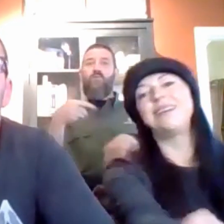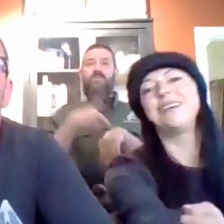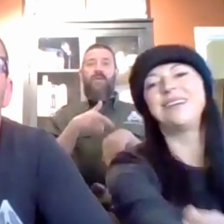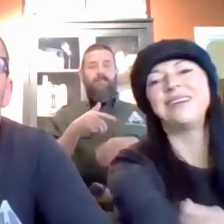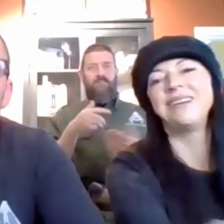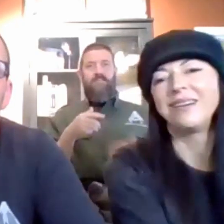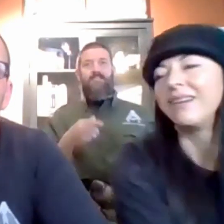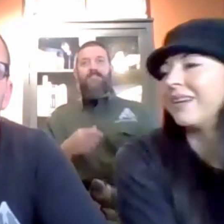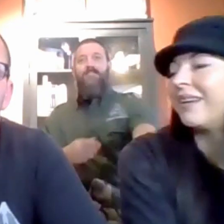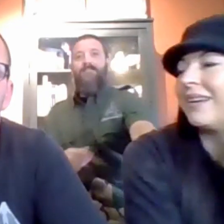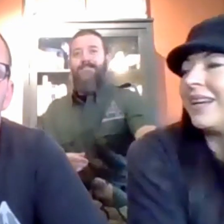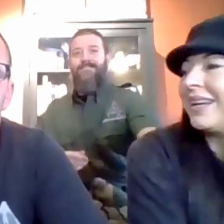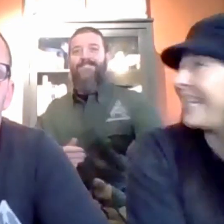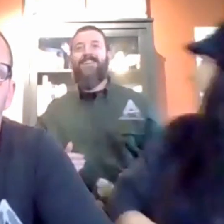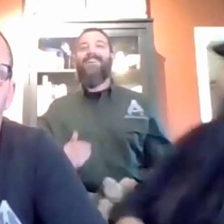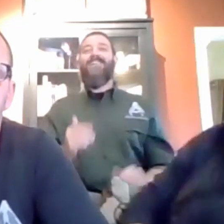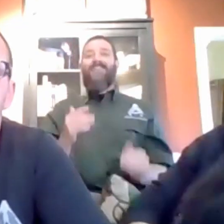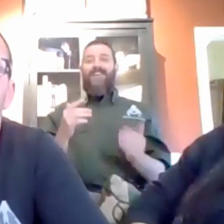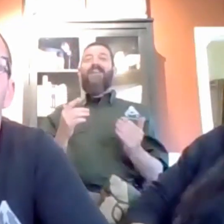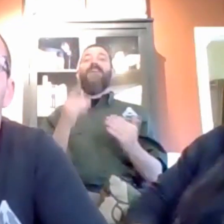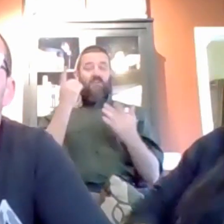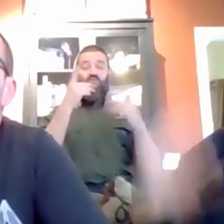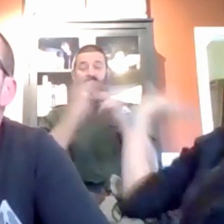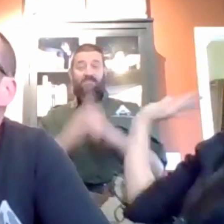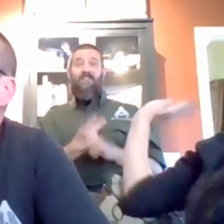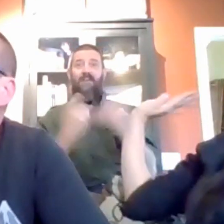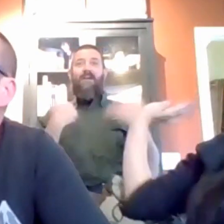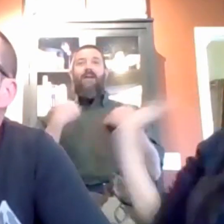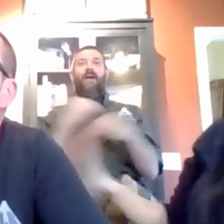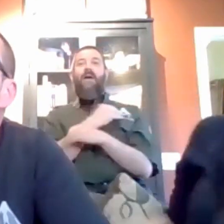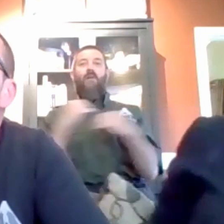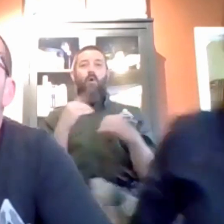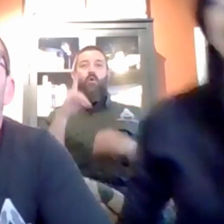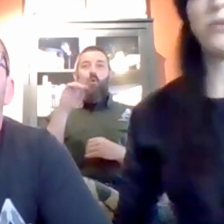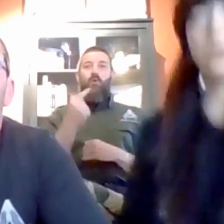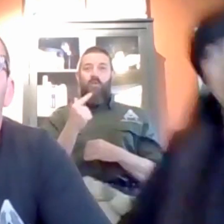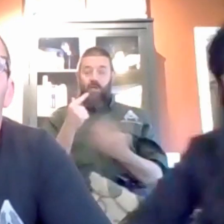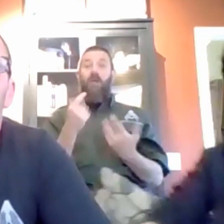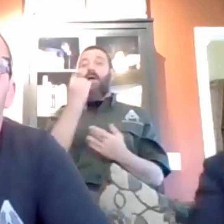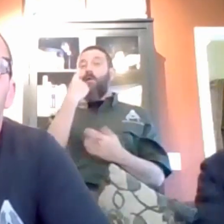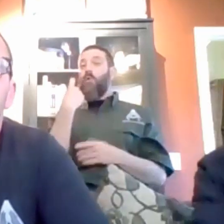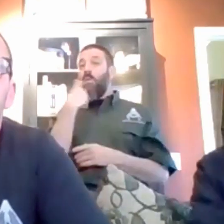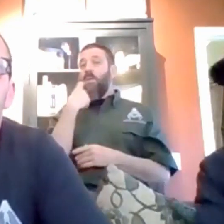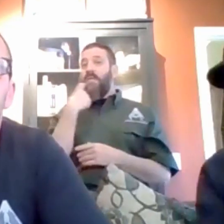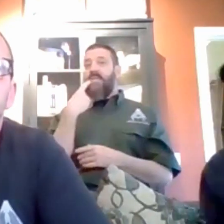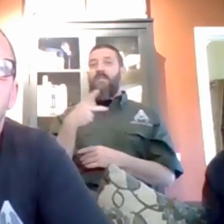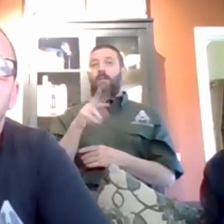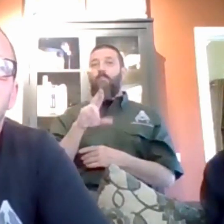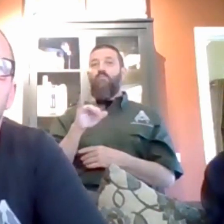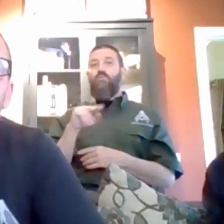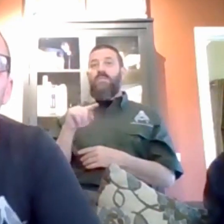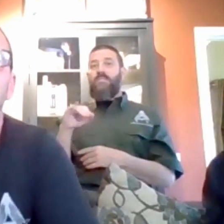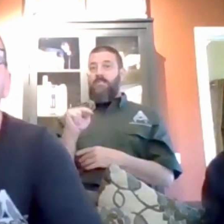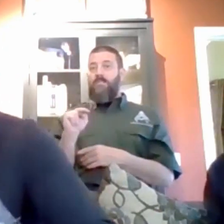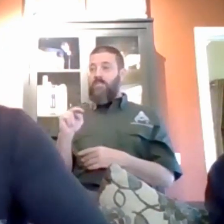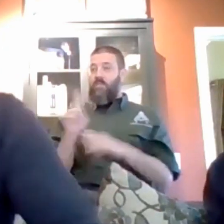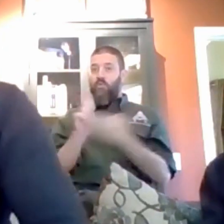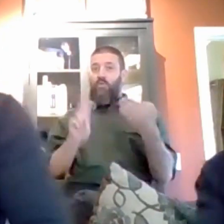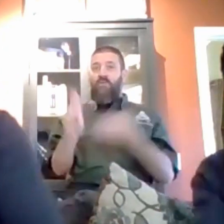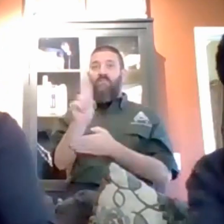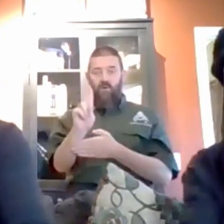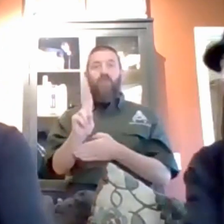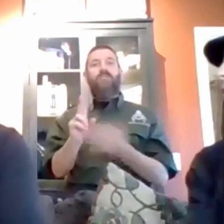no dog. We just talked to a geneticist at Princeton University, and